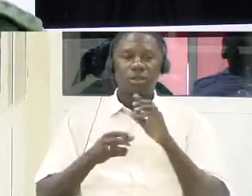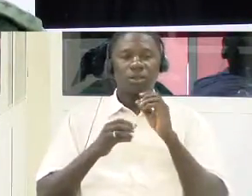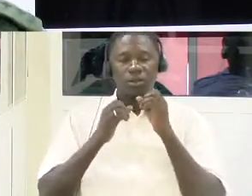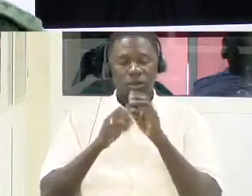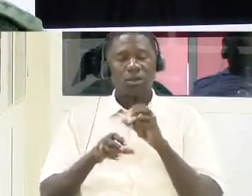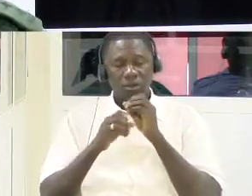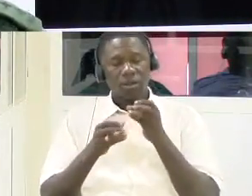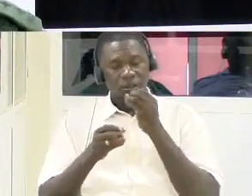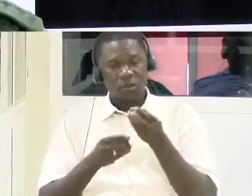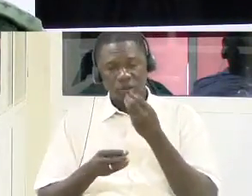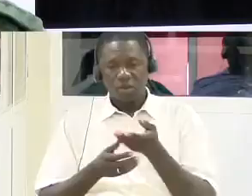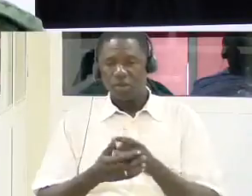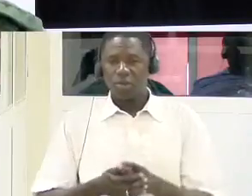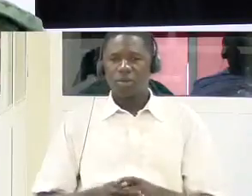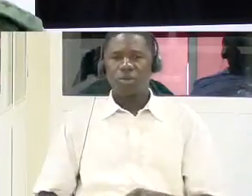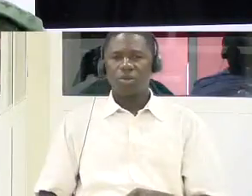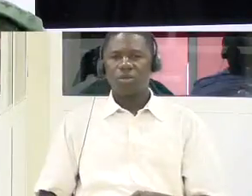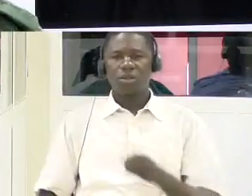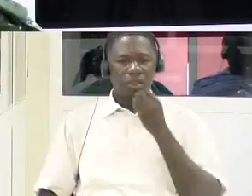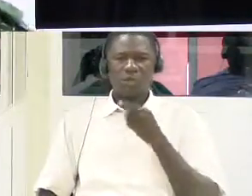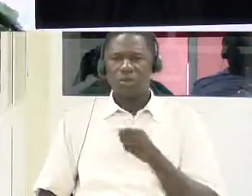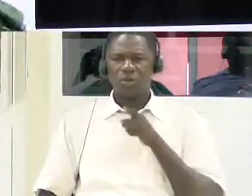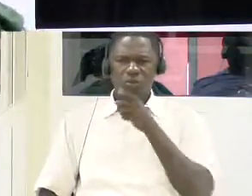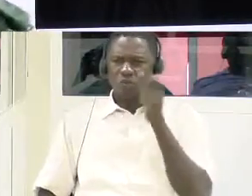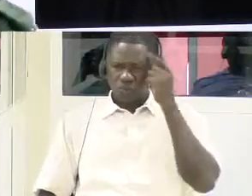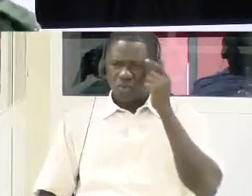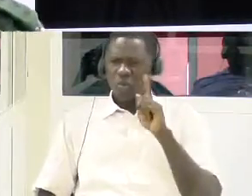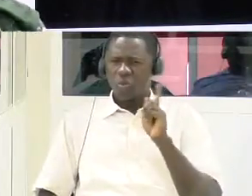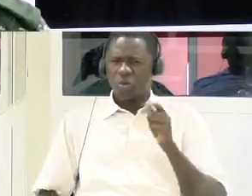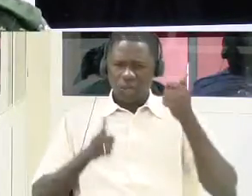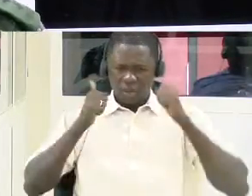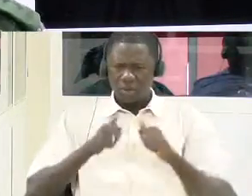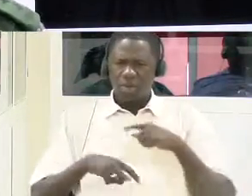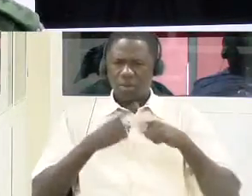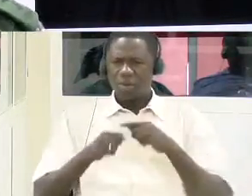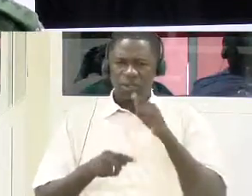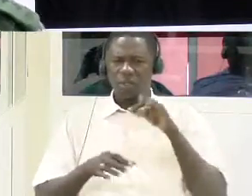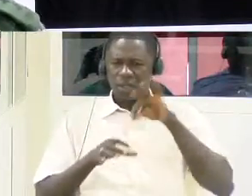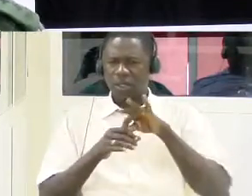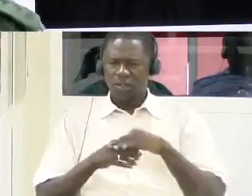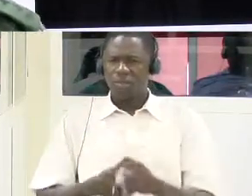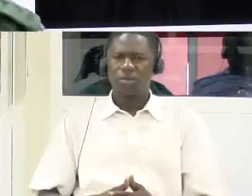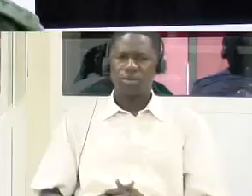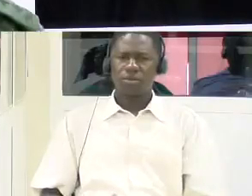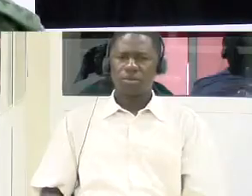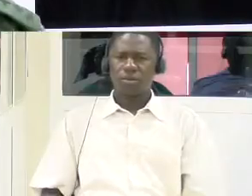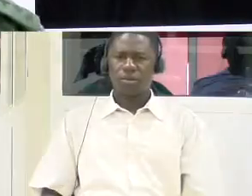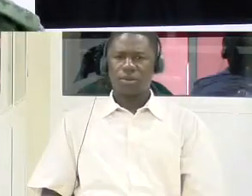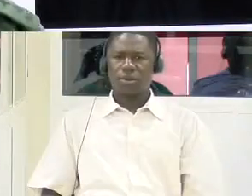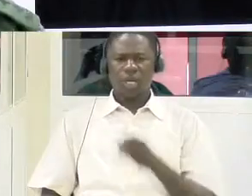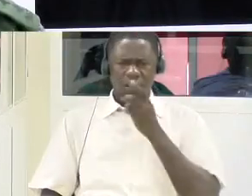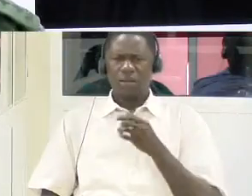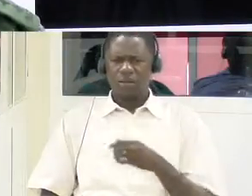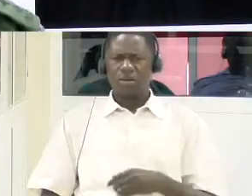happened about this election?" I said, "No." What happened is clear. He said,